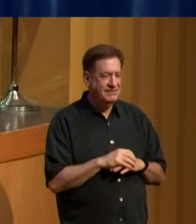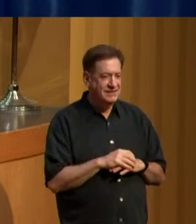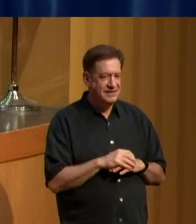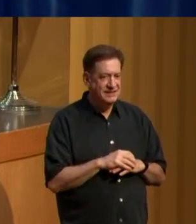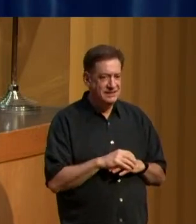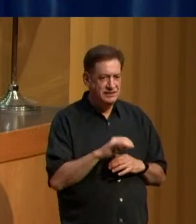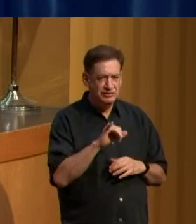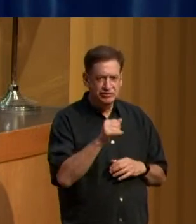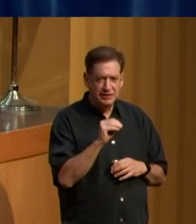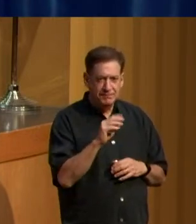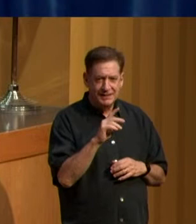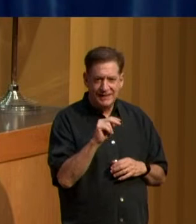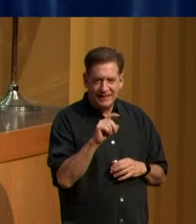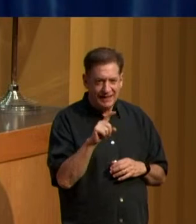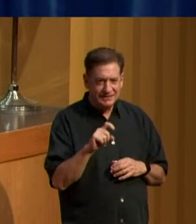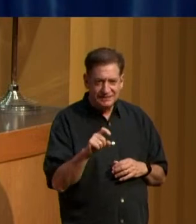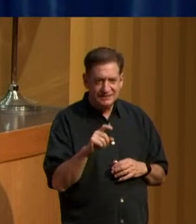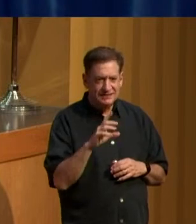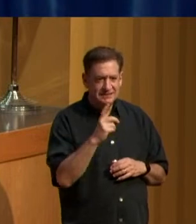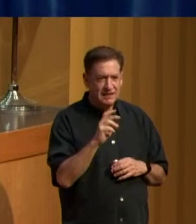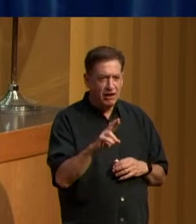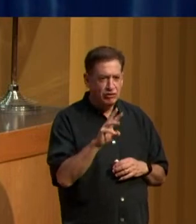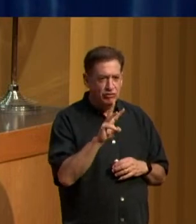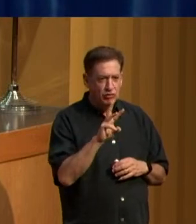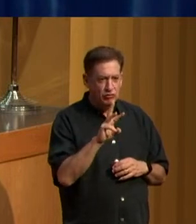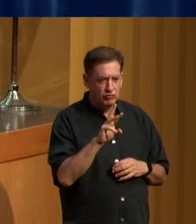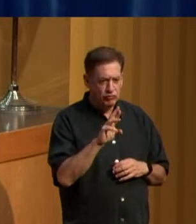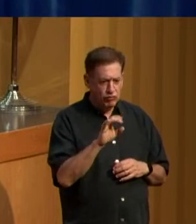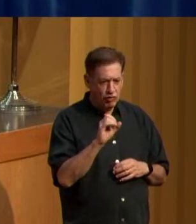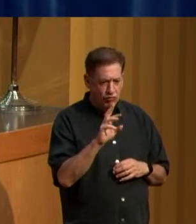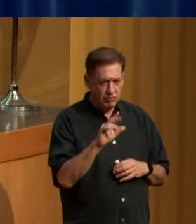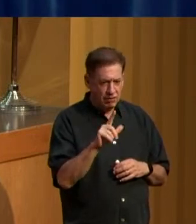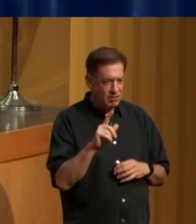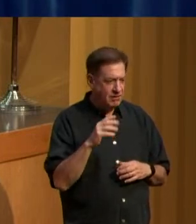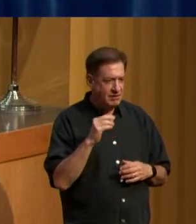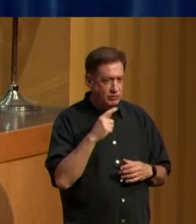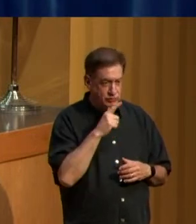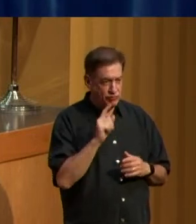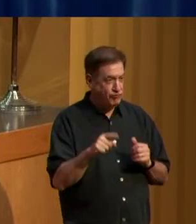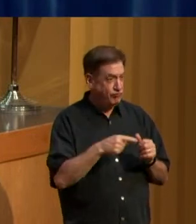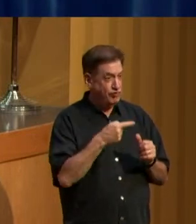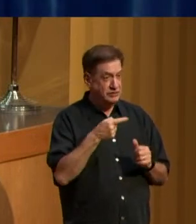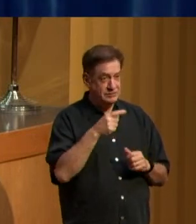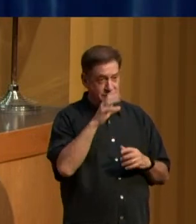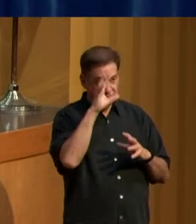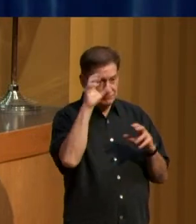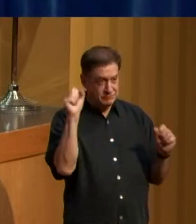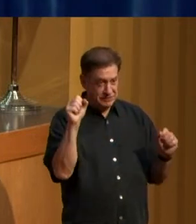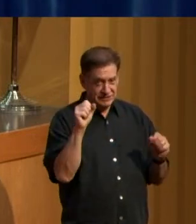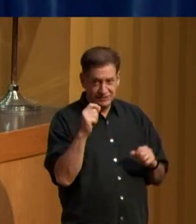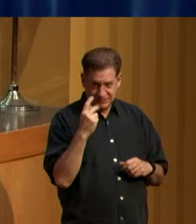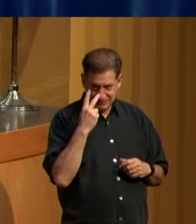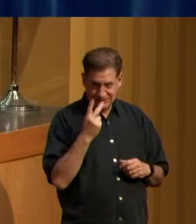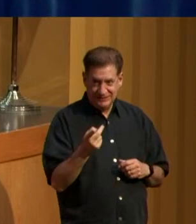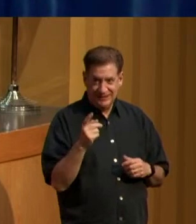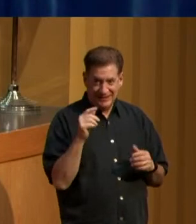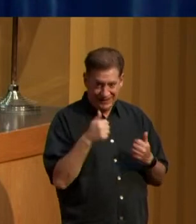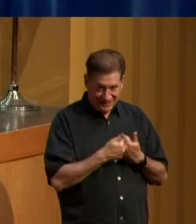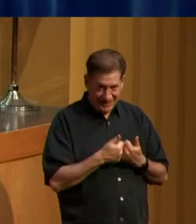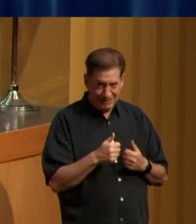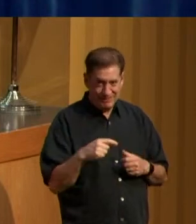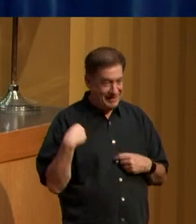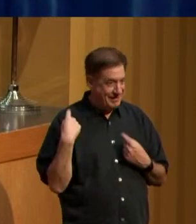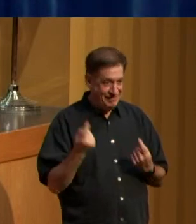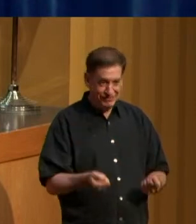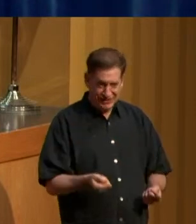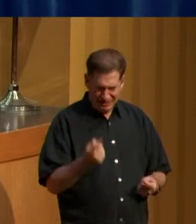Jen Nez, Dr. Namuo. I think you're the first president that I've seen at a game ever. And actually, I think